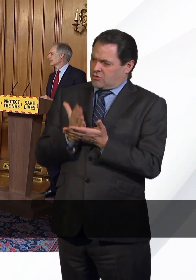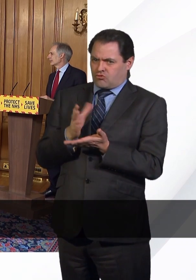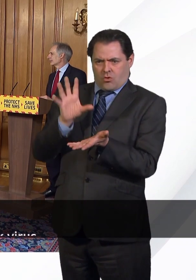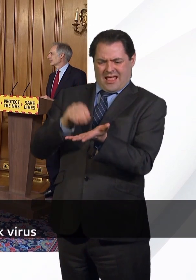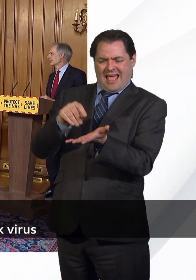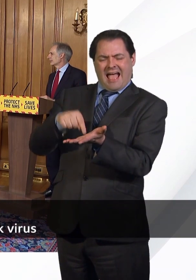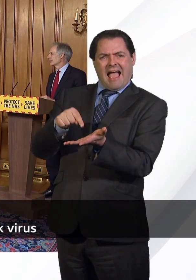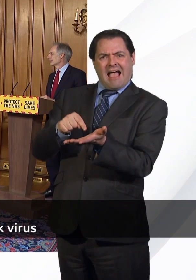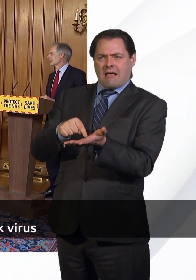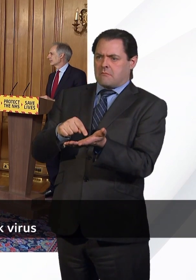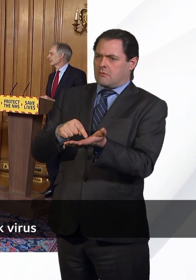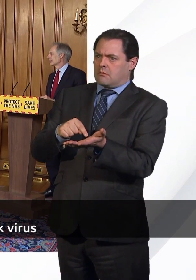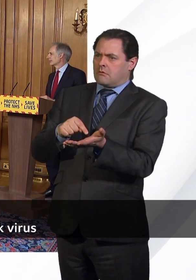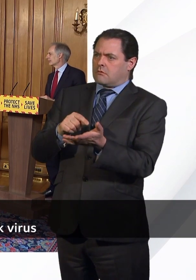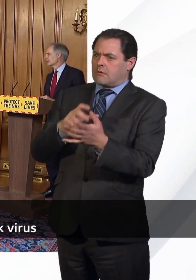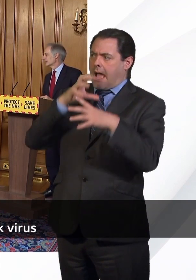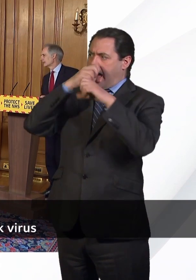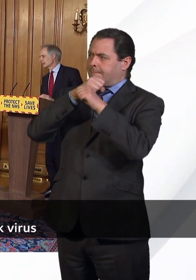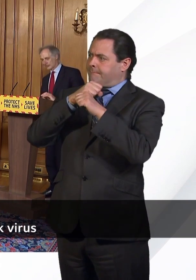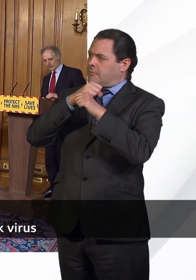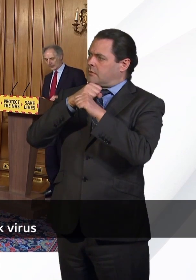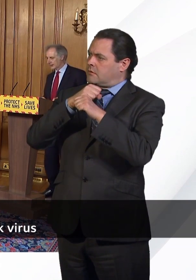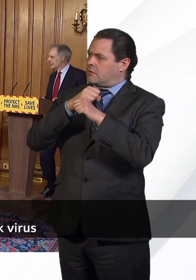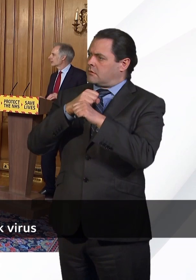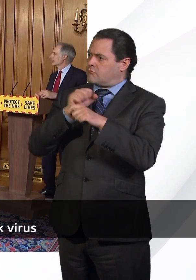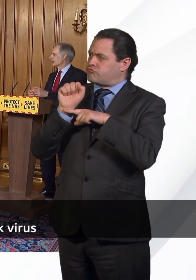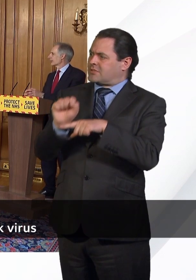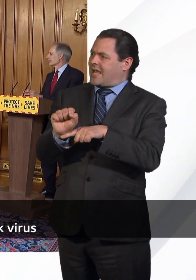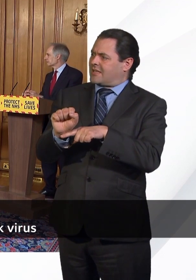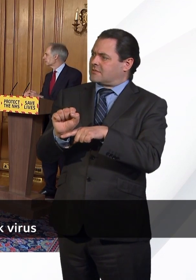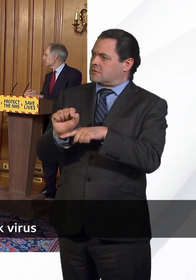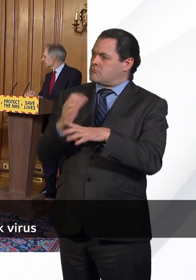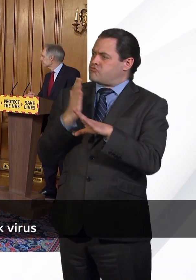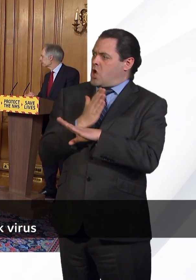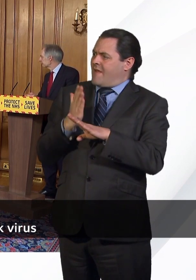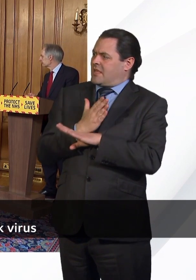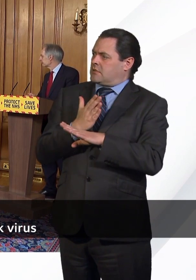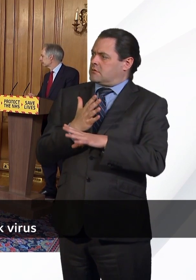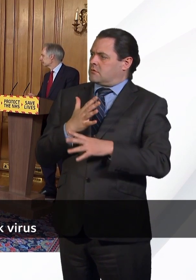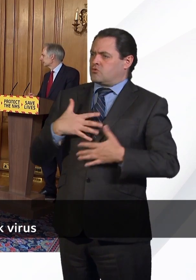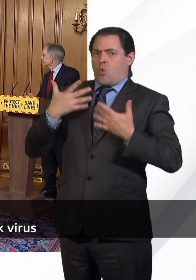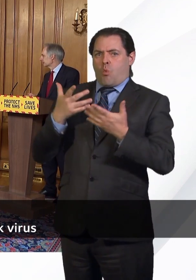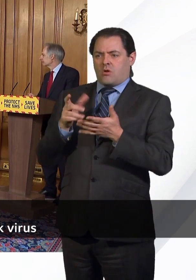using the app and this technology that their data will be kept fully protected and private throughout this trial and going